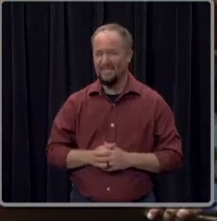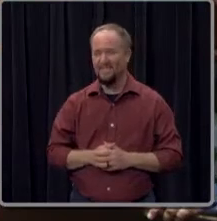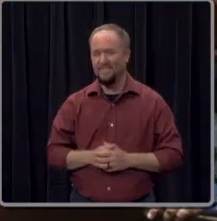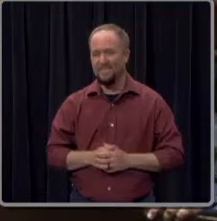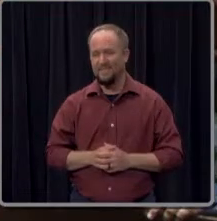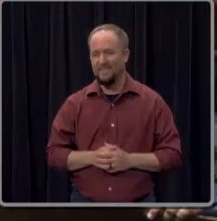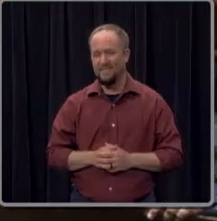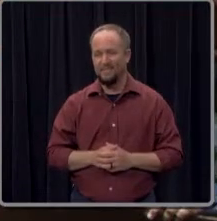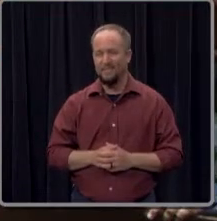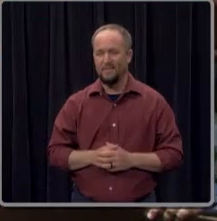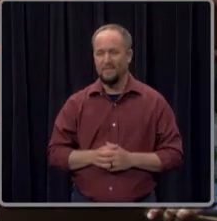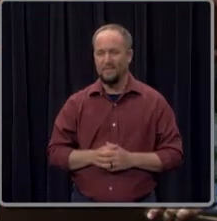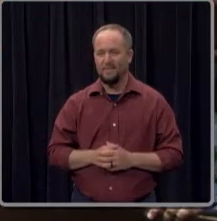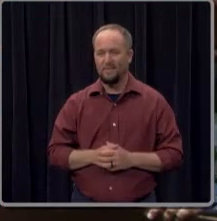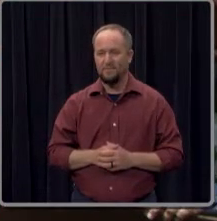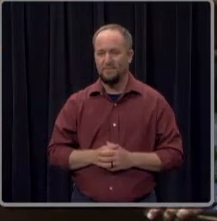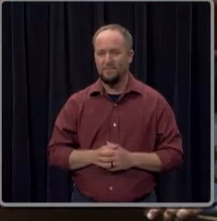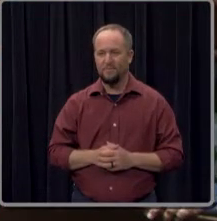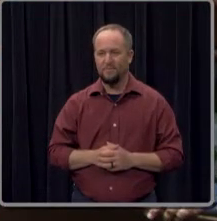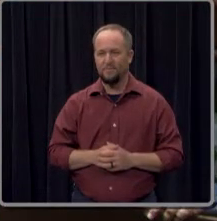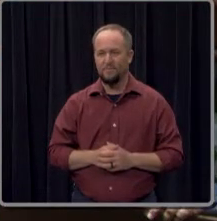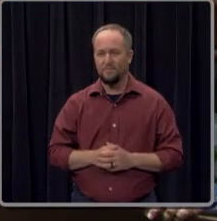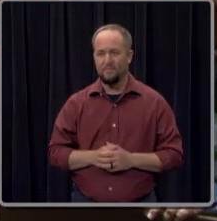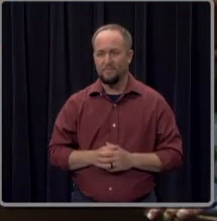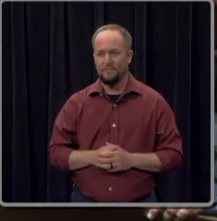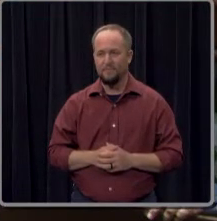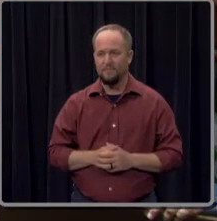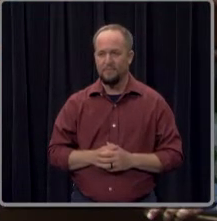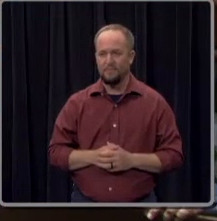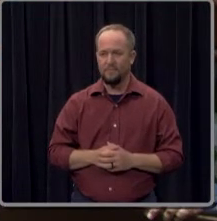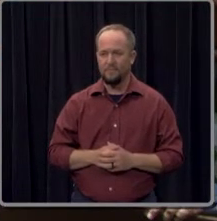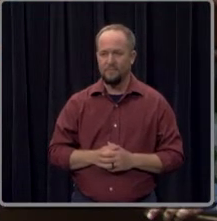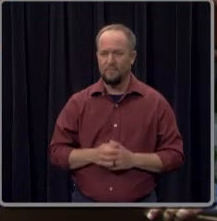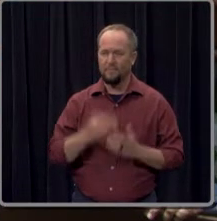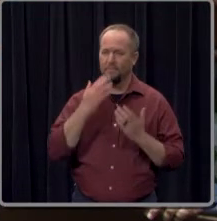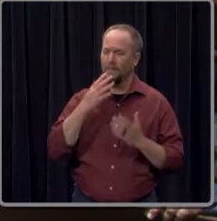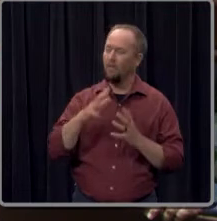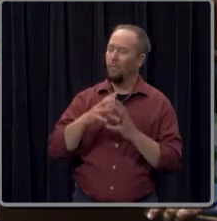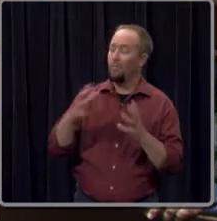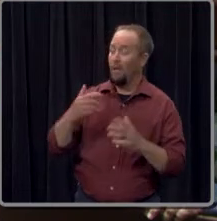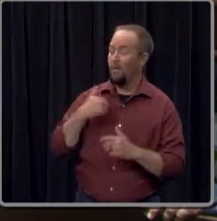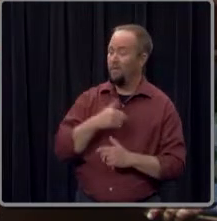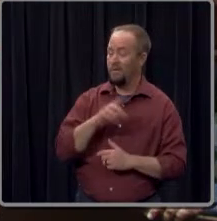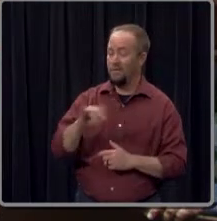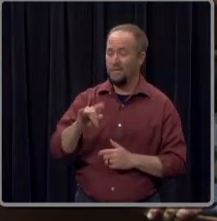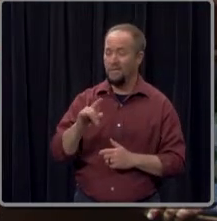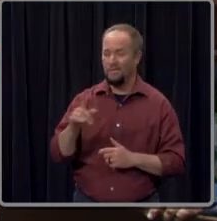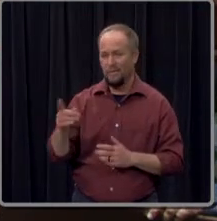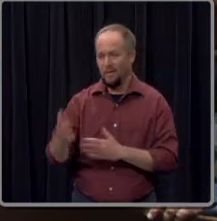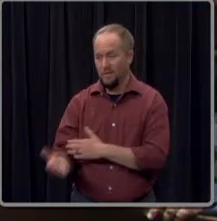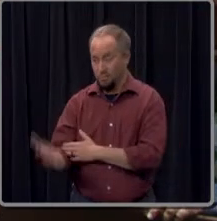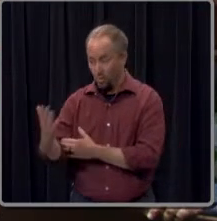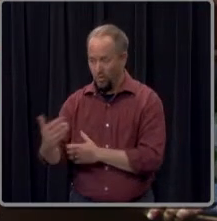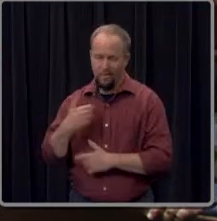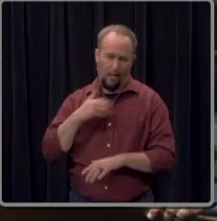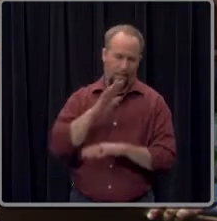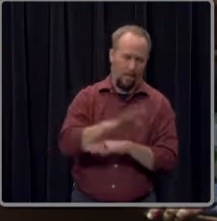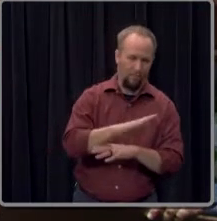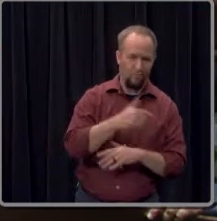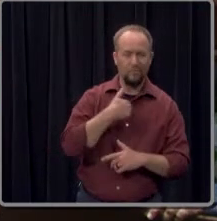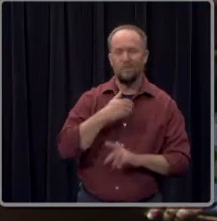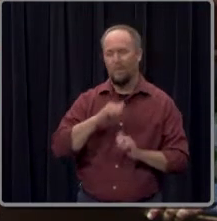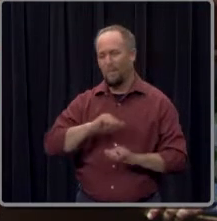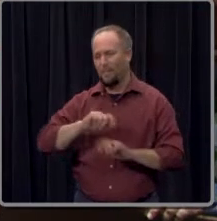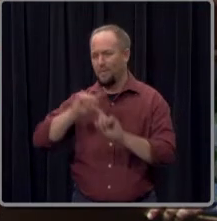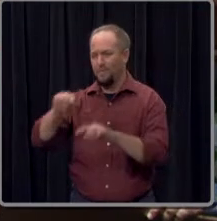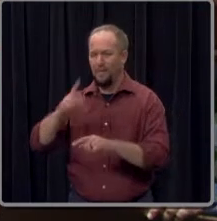Awesome. Yeah, thank you, Robbie. I'm going to add in, is like a bunch of us did. They did the morning shift, I did the afternoon shift, so I got to be there when